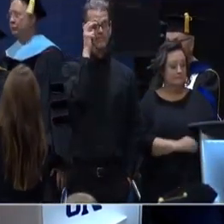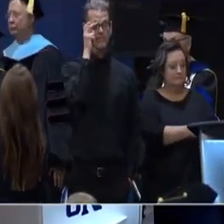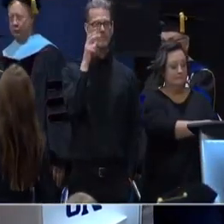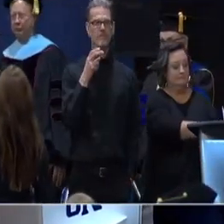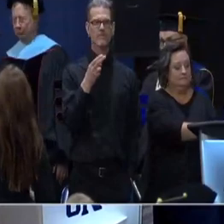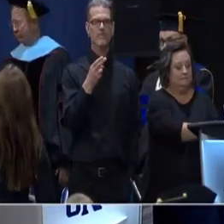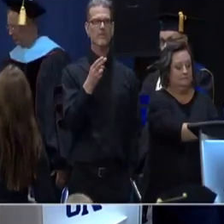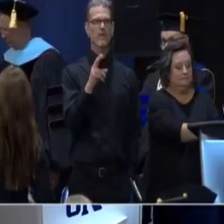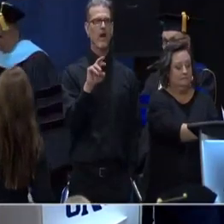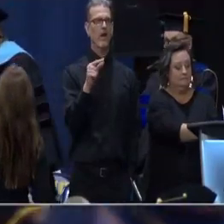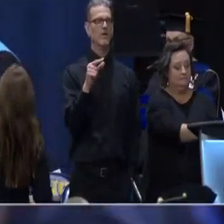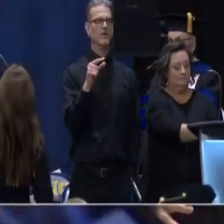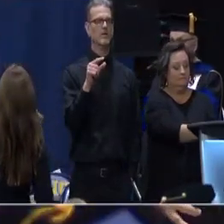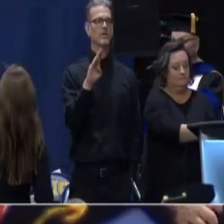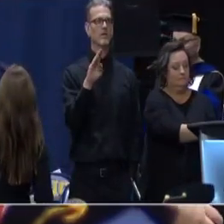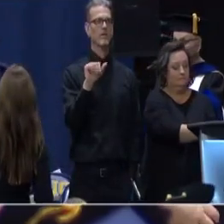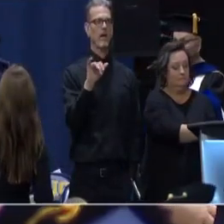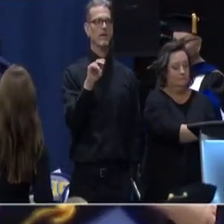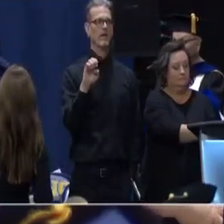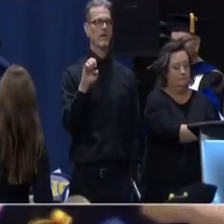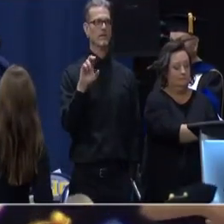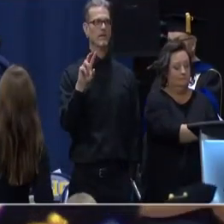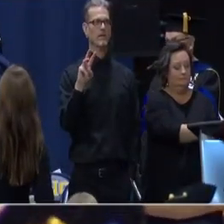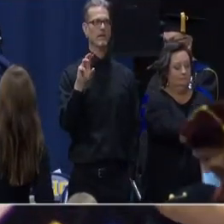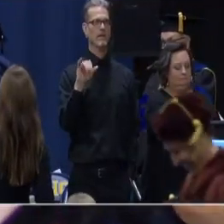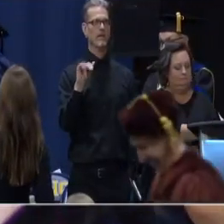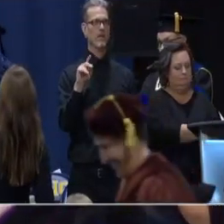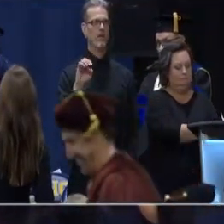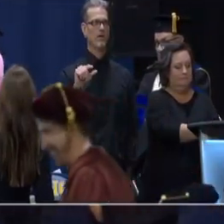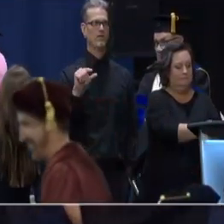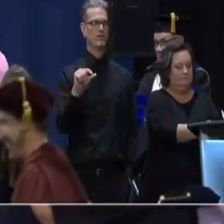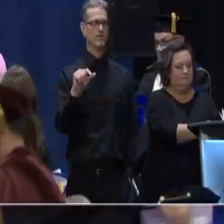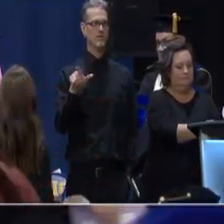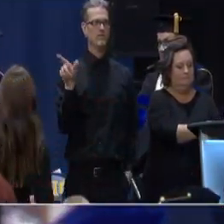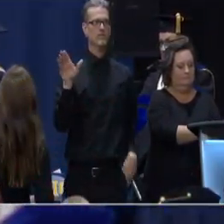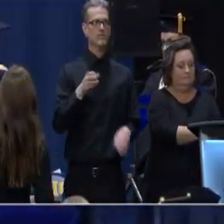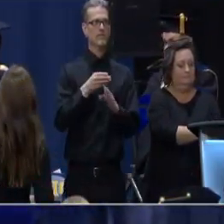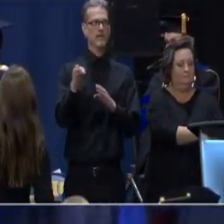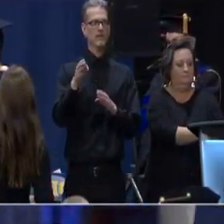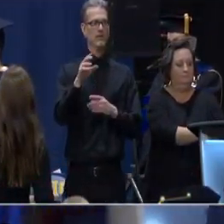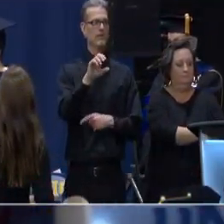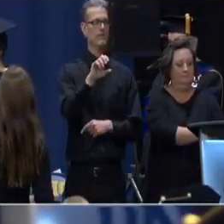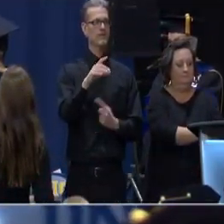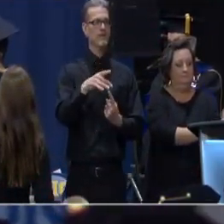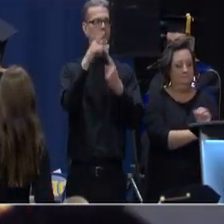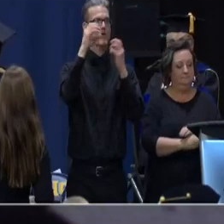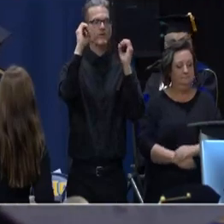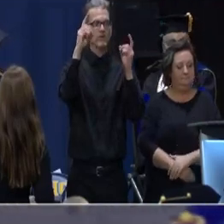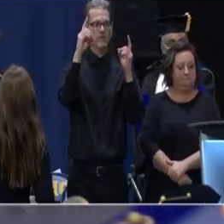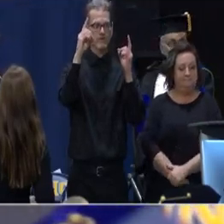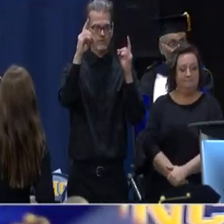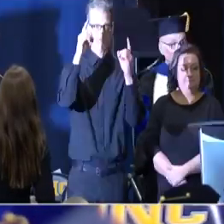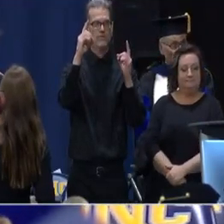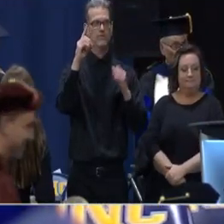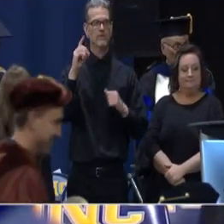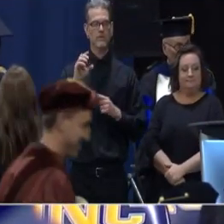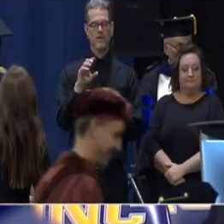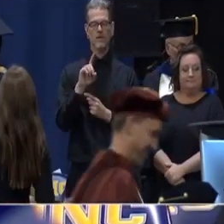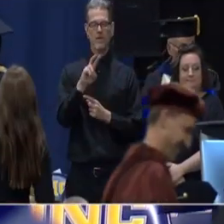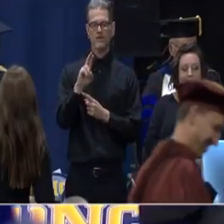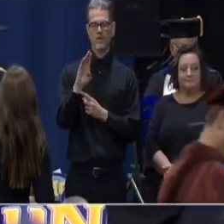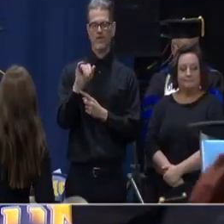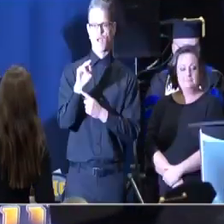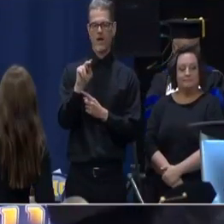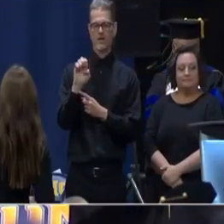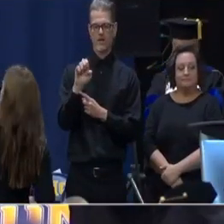Hong Fanye DeWald. Hong Fanye DeWald's major is special education. Dr. Fanye DeWald